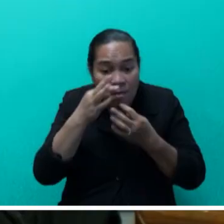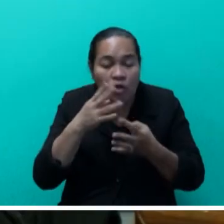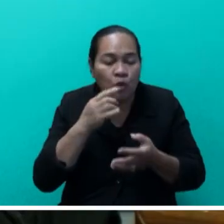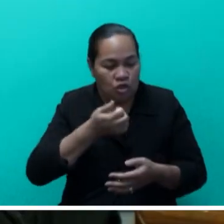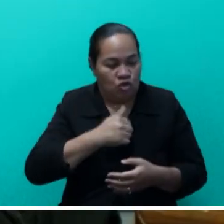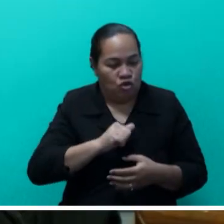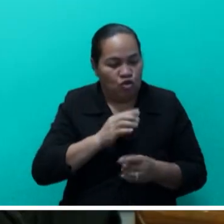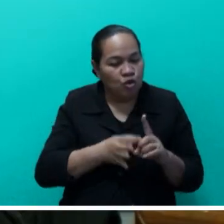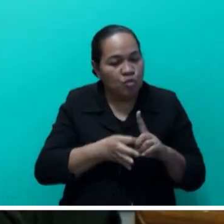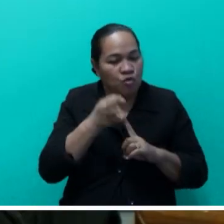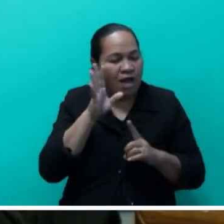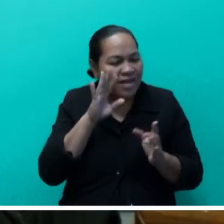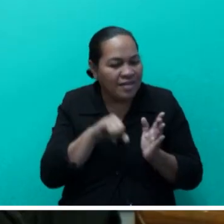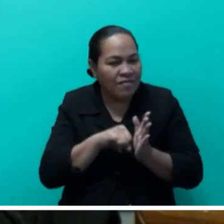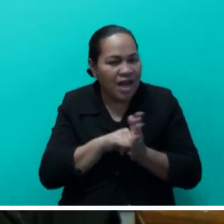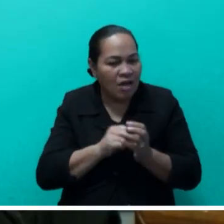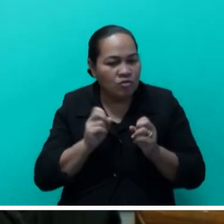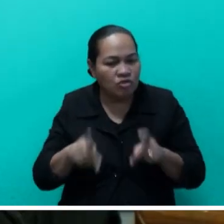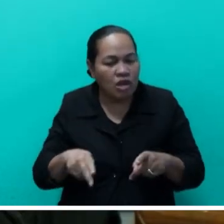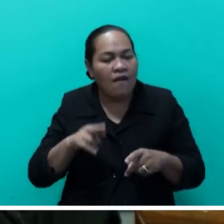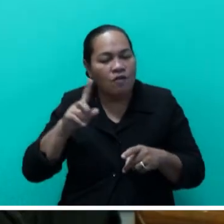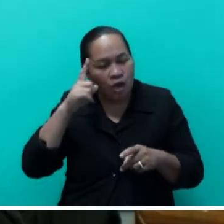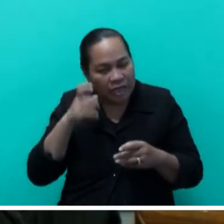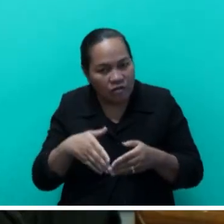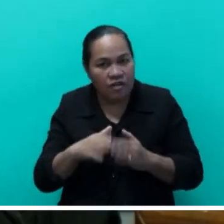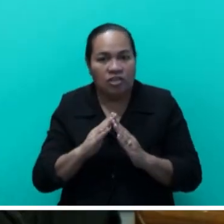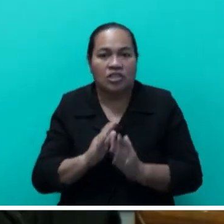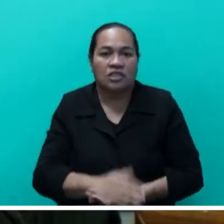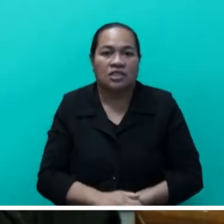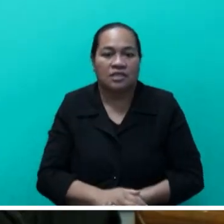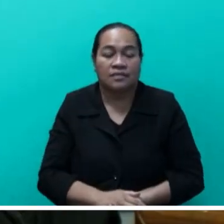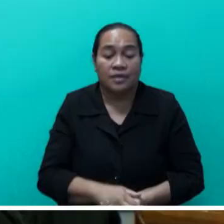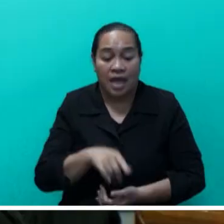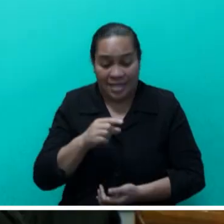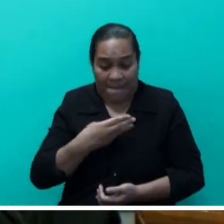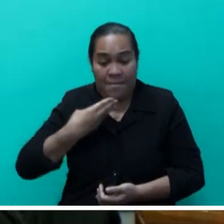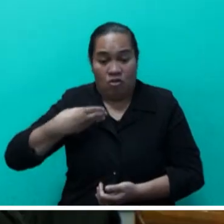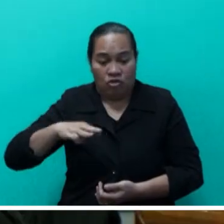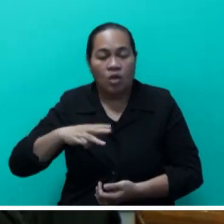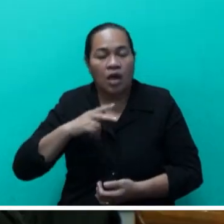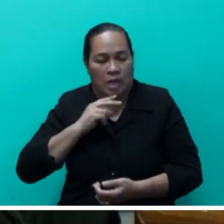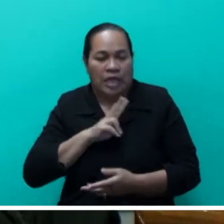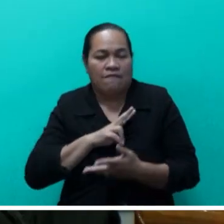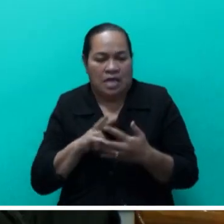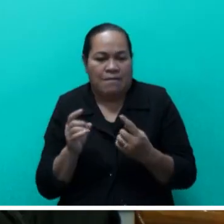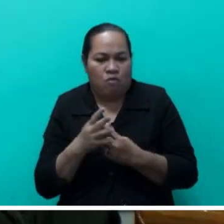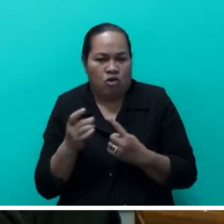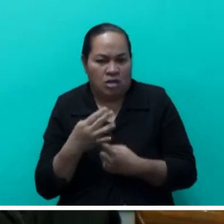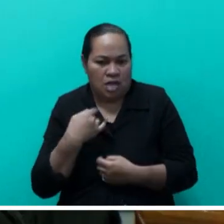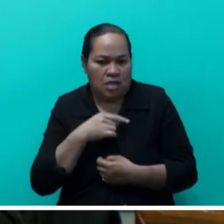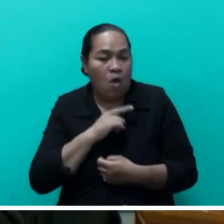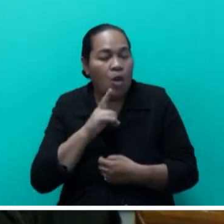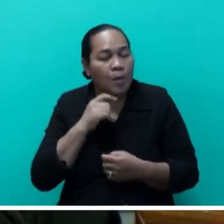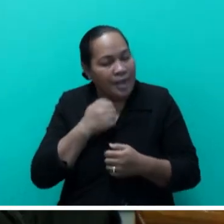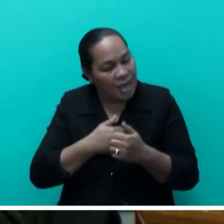and identify opportunities for innovation. The Ministry profoundly values the importance of being a good listener